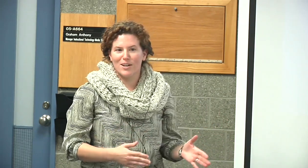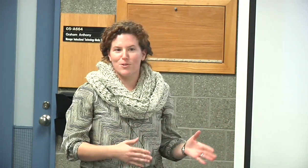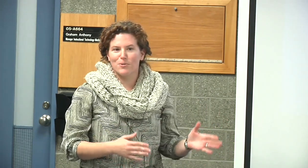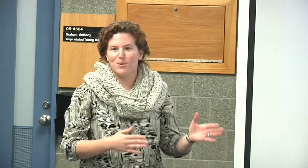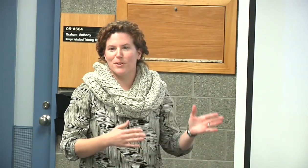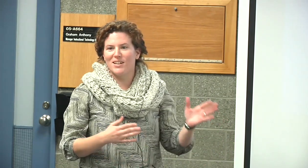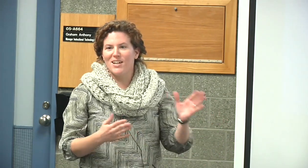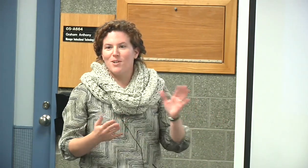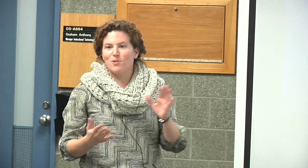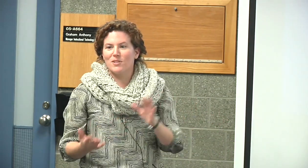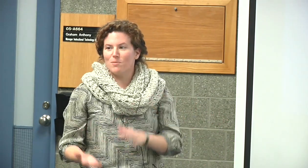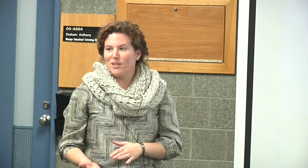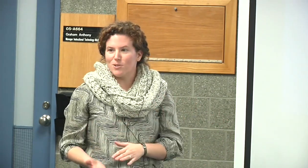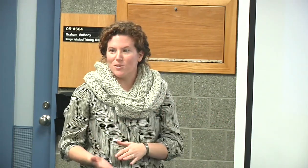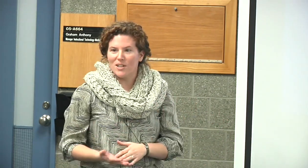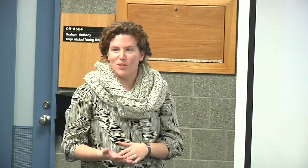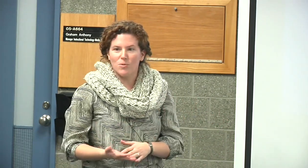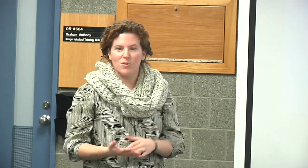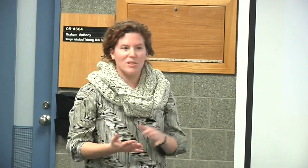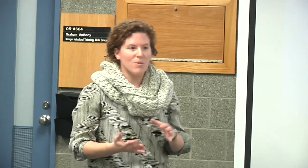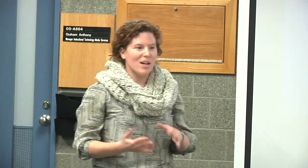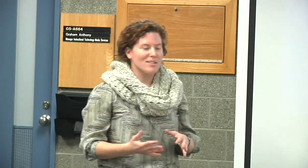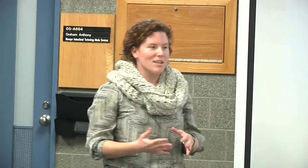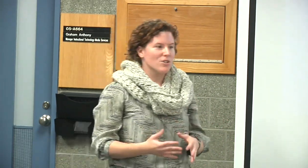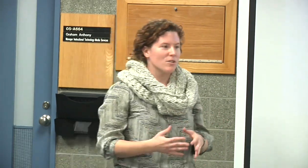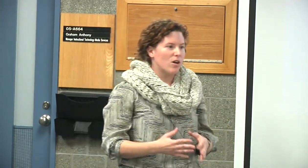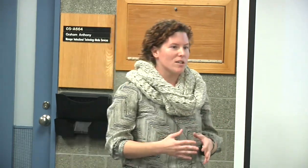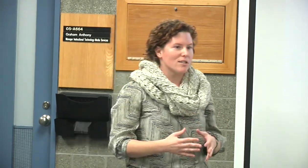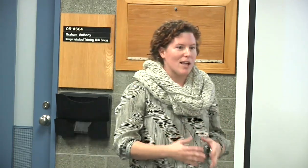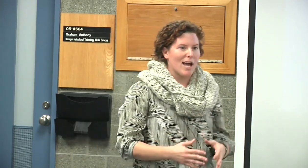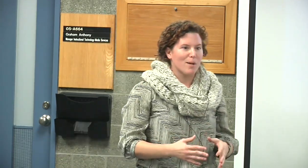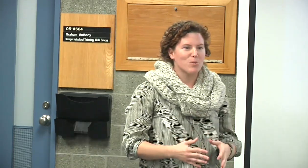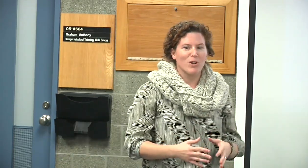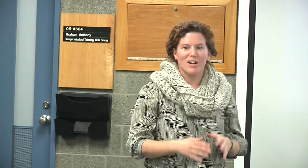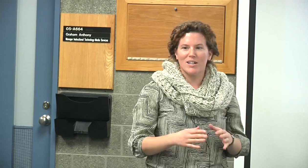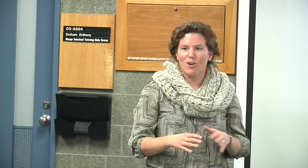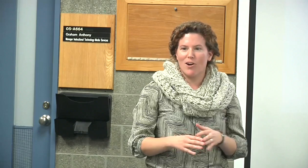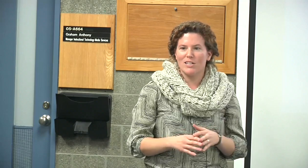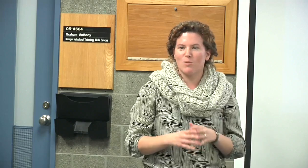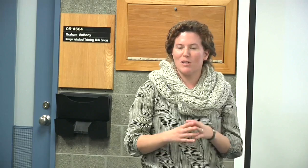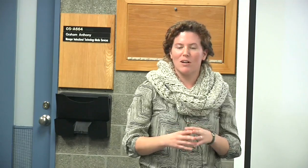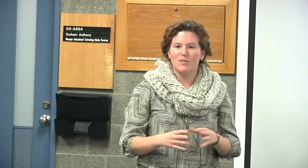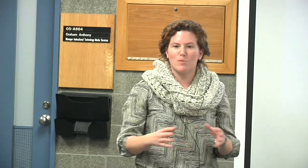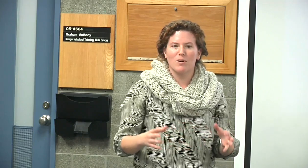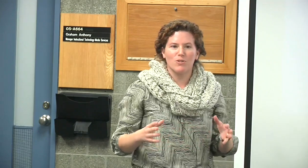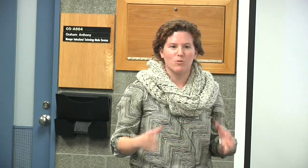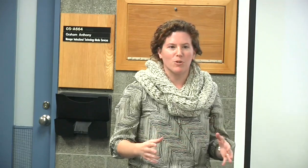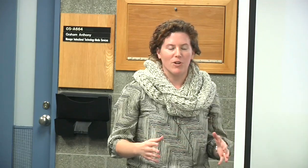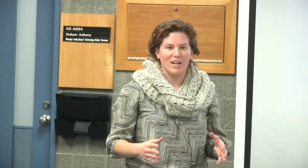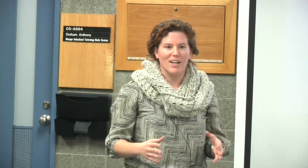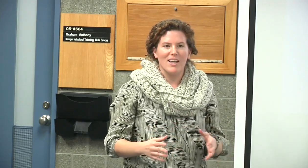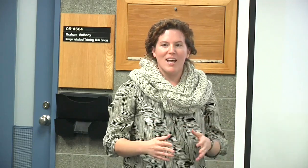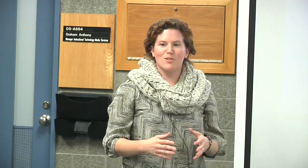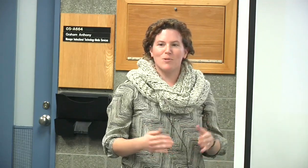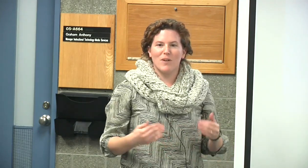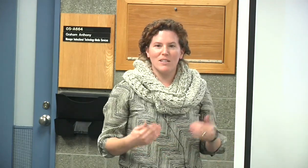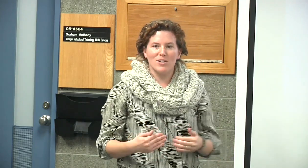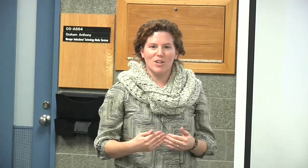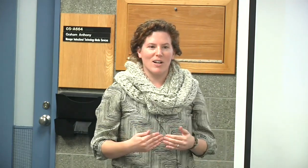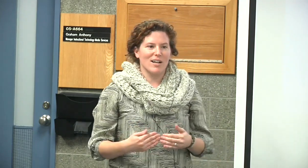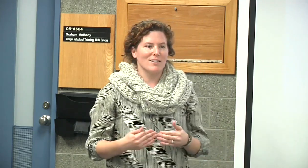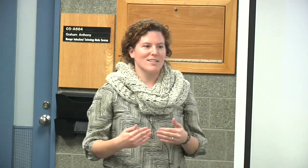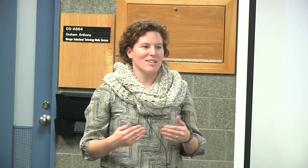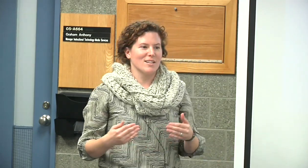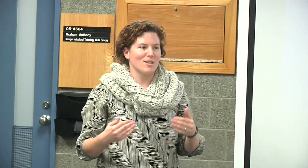quarter schedule to the semester schedule, some classes actually lost labs, right? And here at RIT, we love experiential learning. And so if I